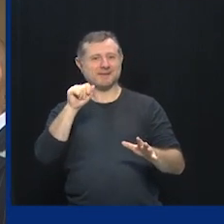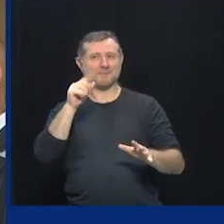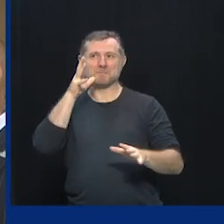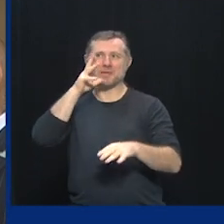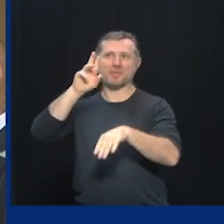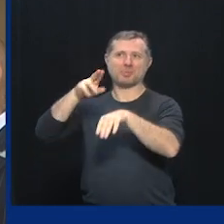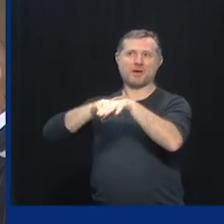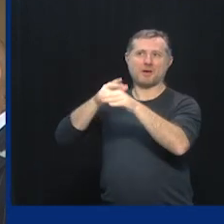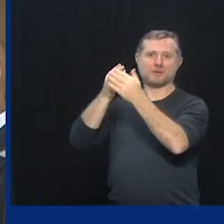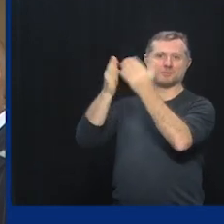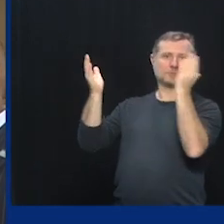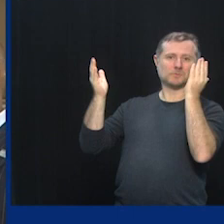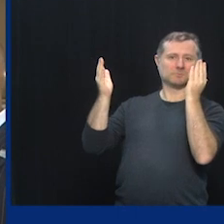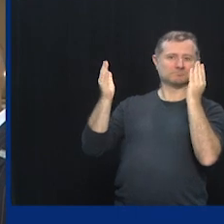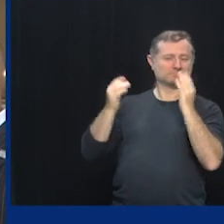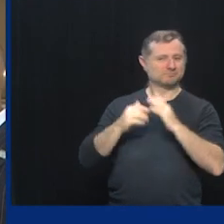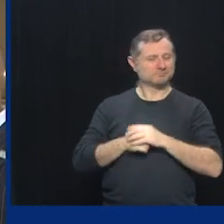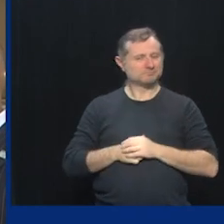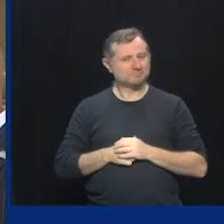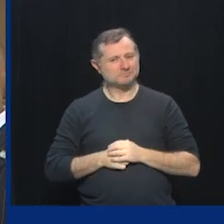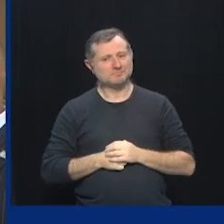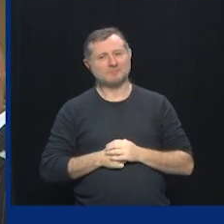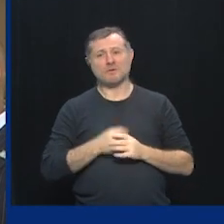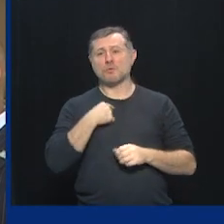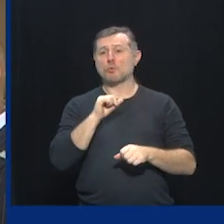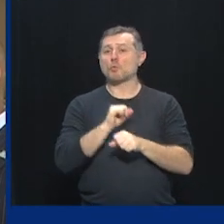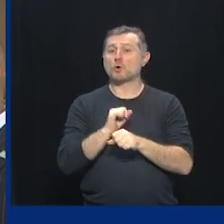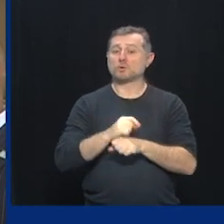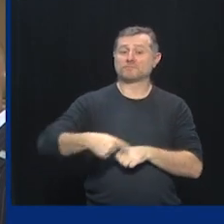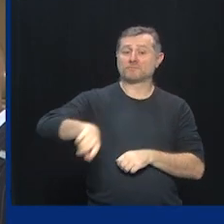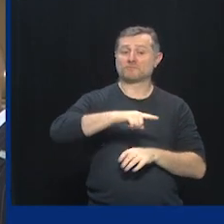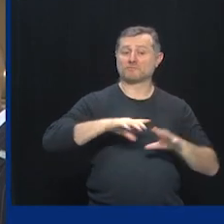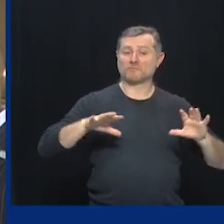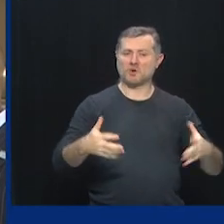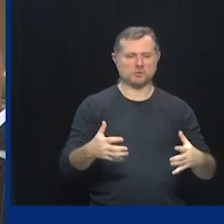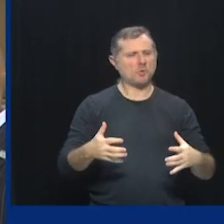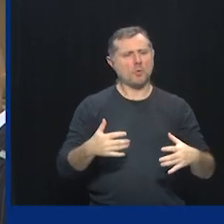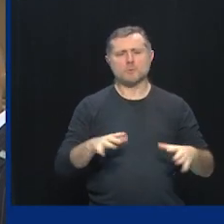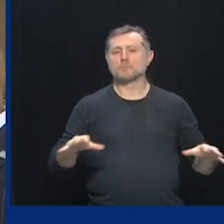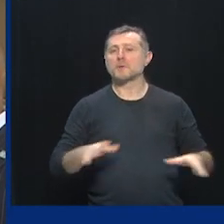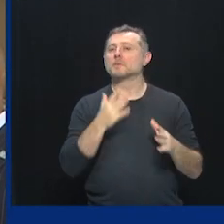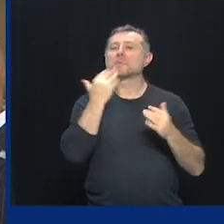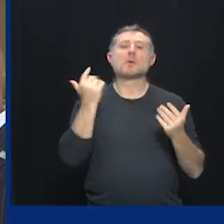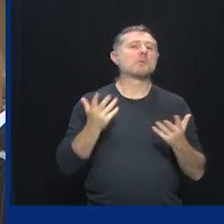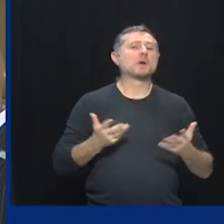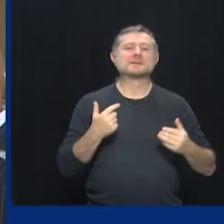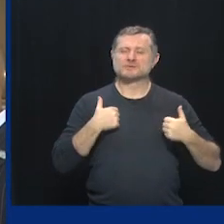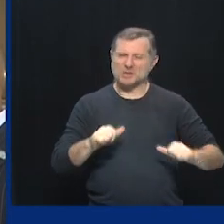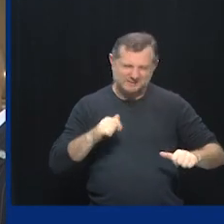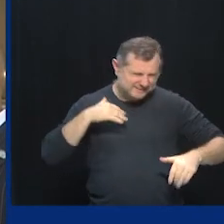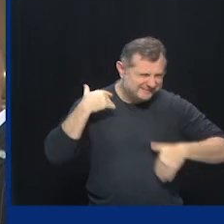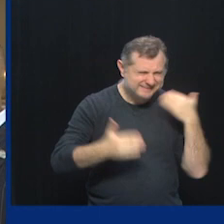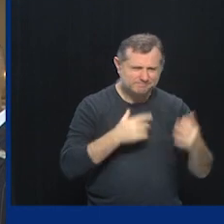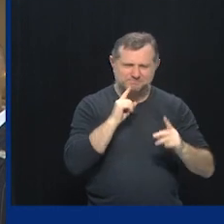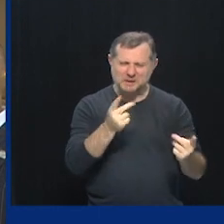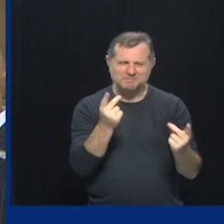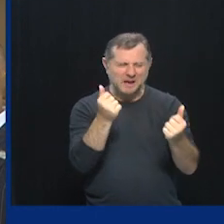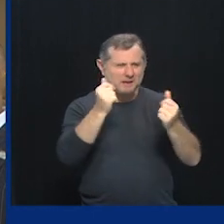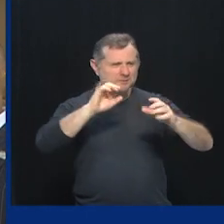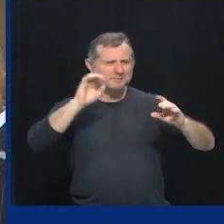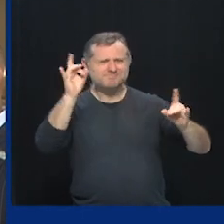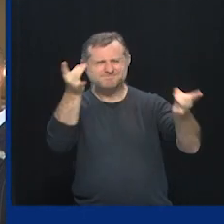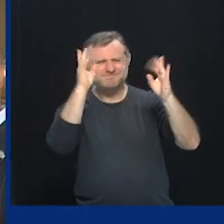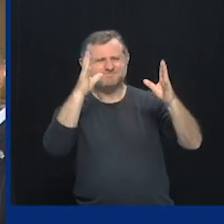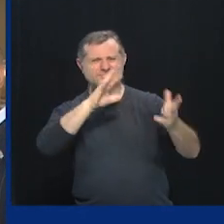us. And the workforce did what they do best last night. They responded in harrowing conditions to get our system up and running as quickly